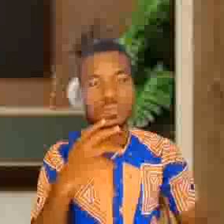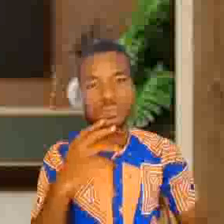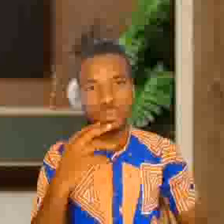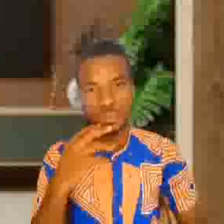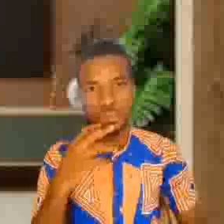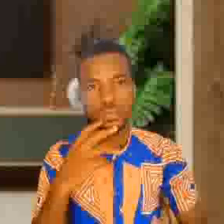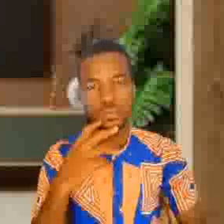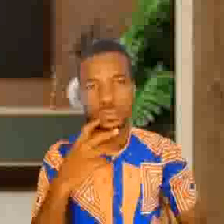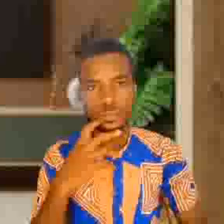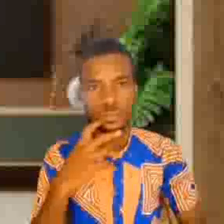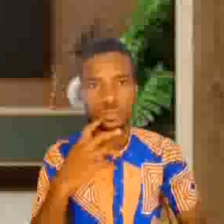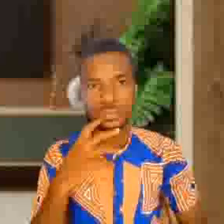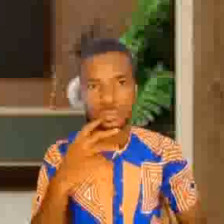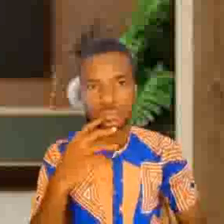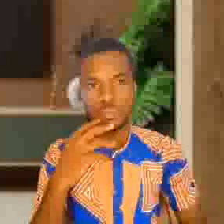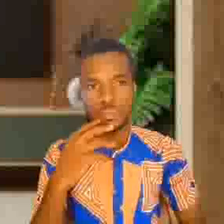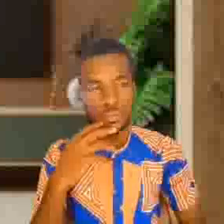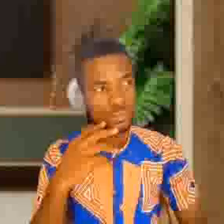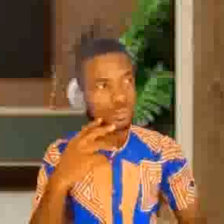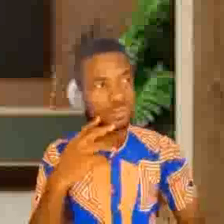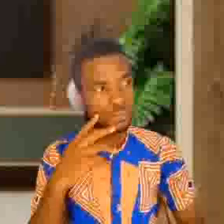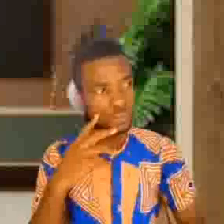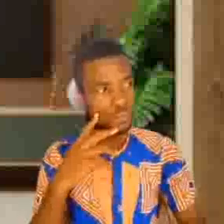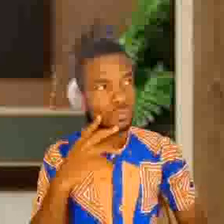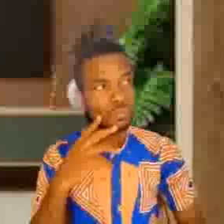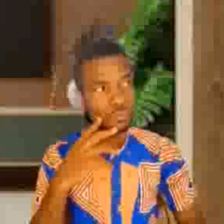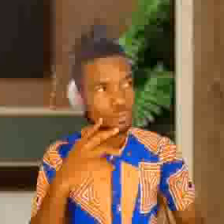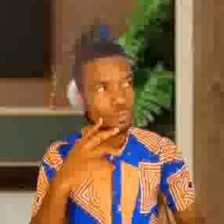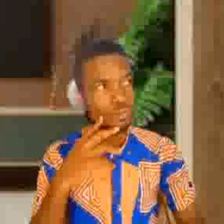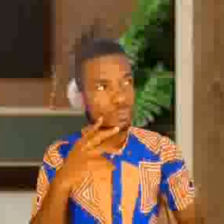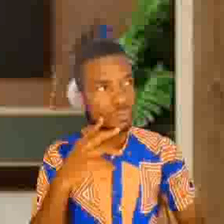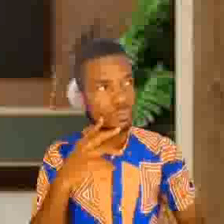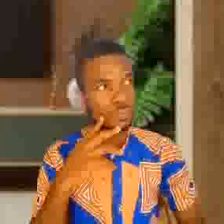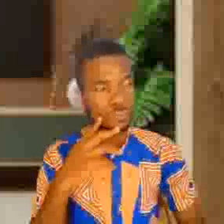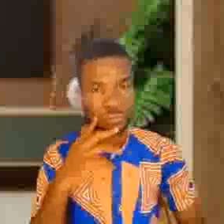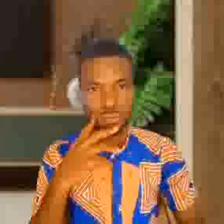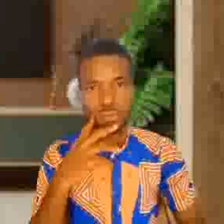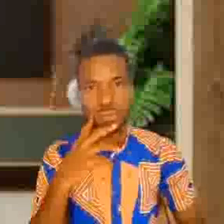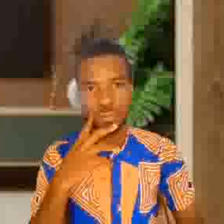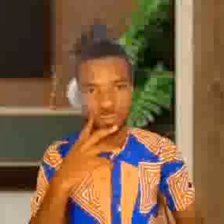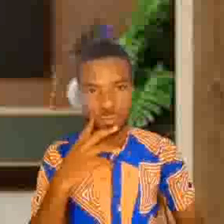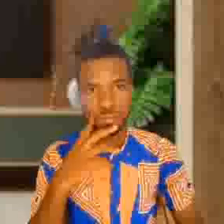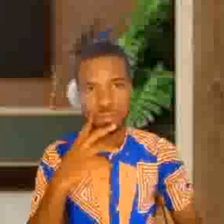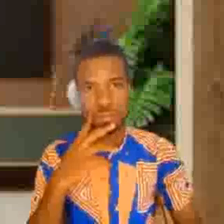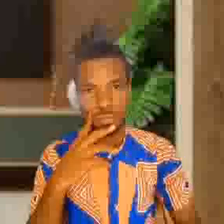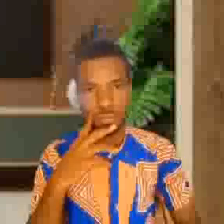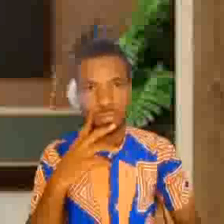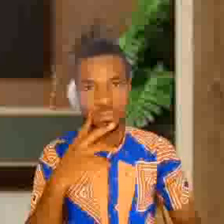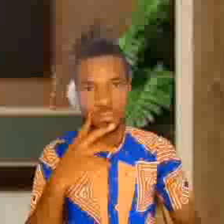launch into seeking God again for the next strategy, that flexibility is what is lacking in many of us, especially in